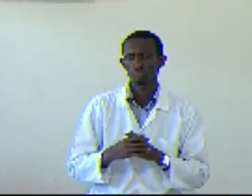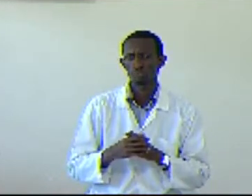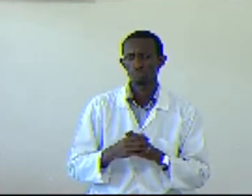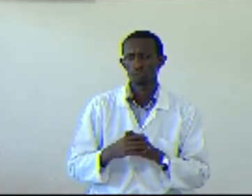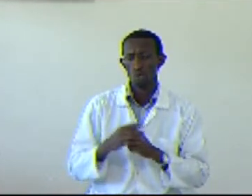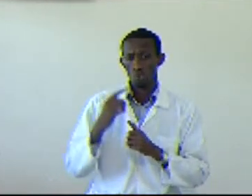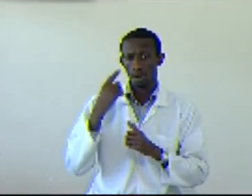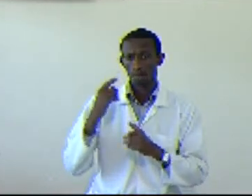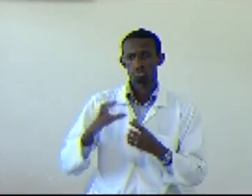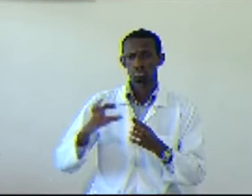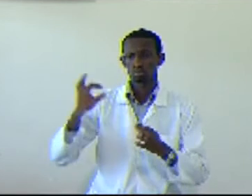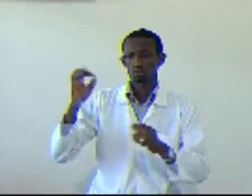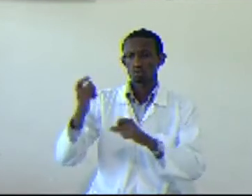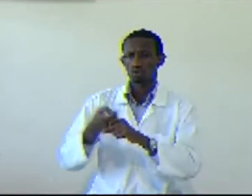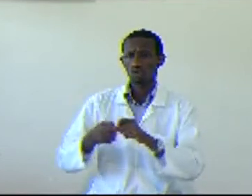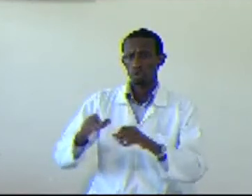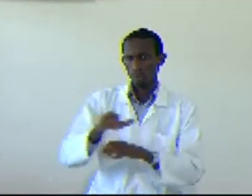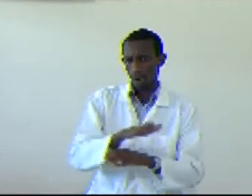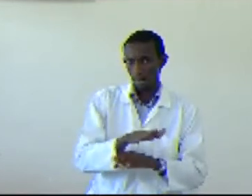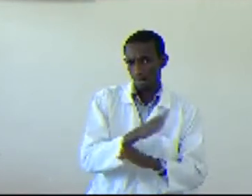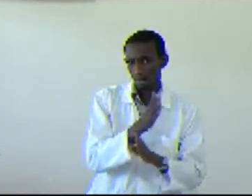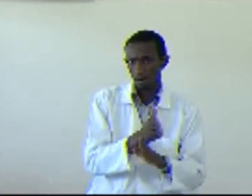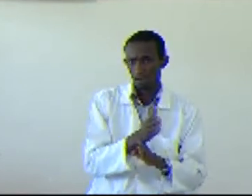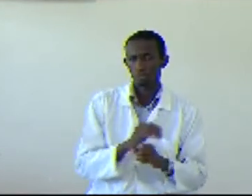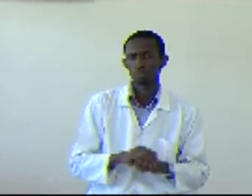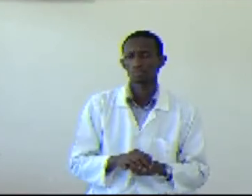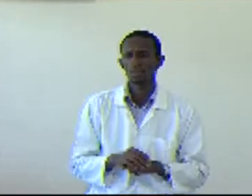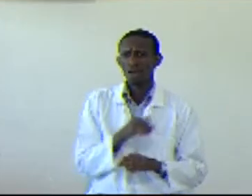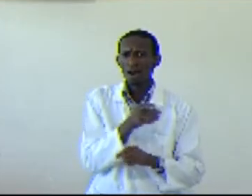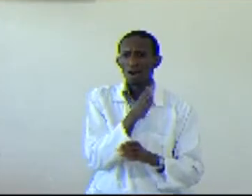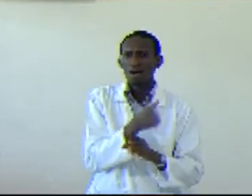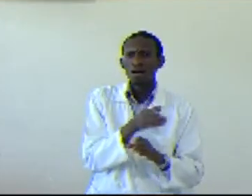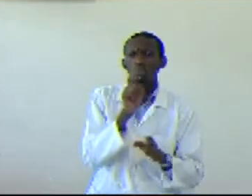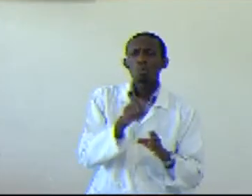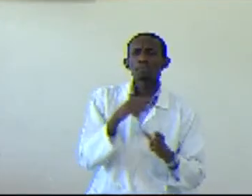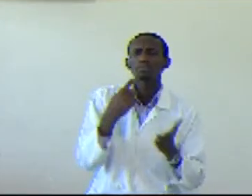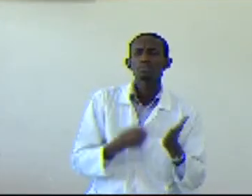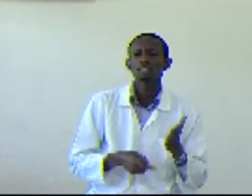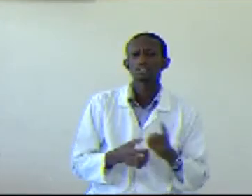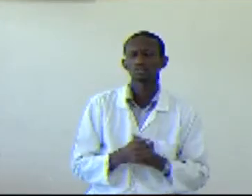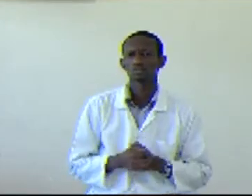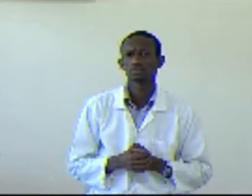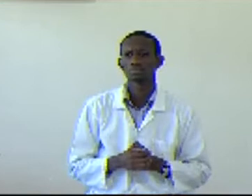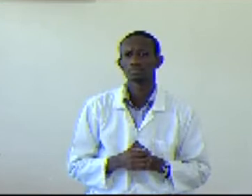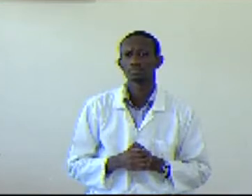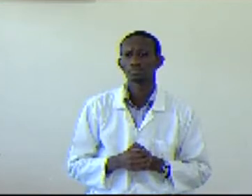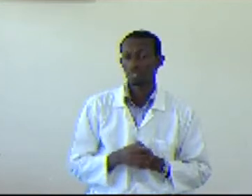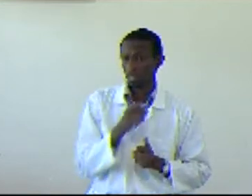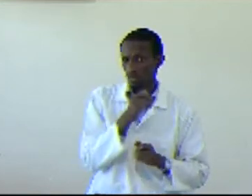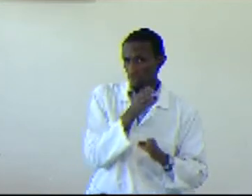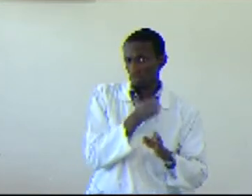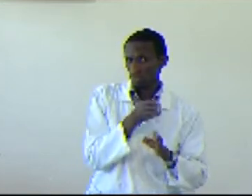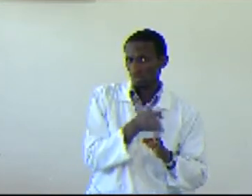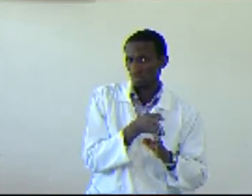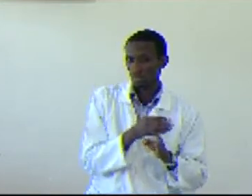point. So students, what is this variance point? So this one. This variance